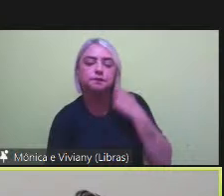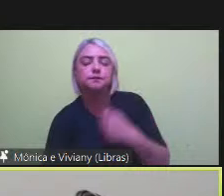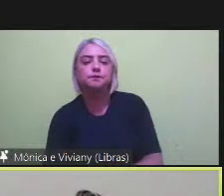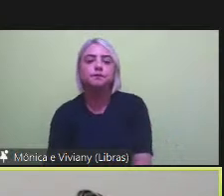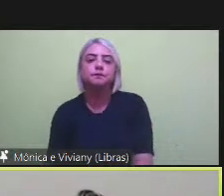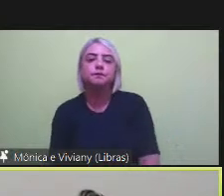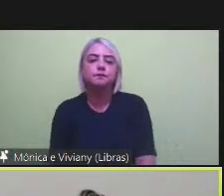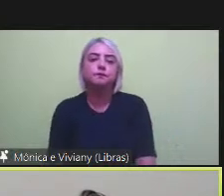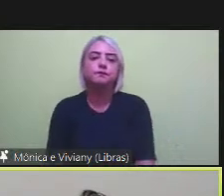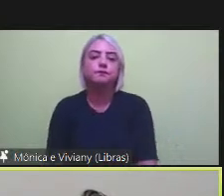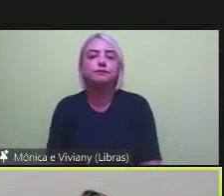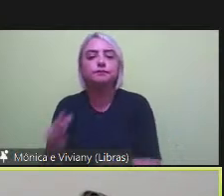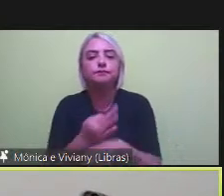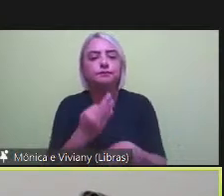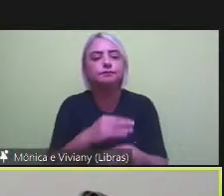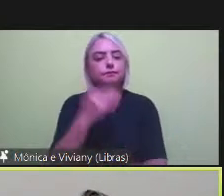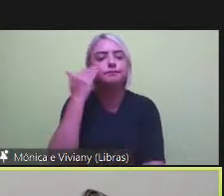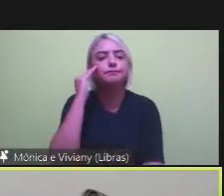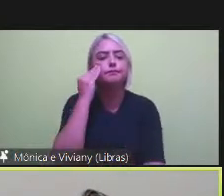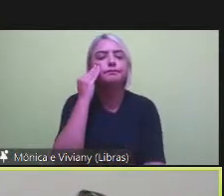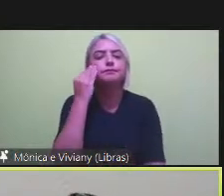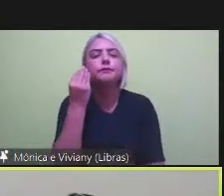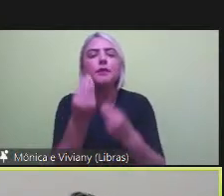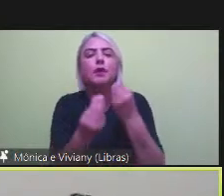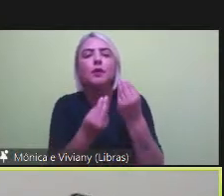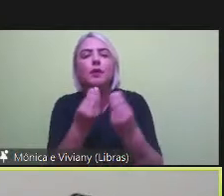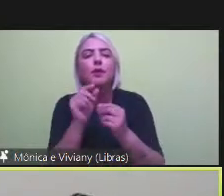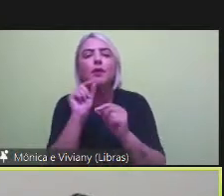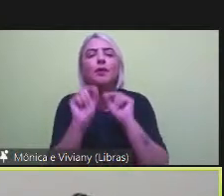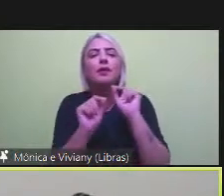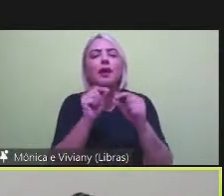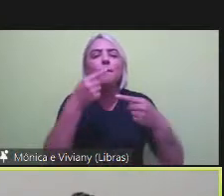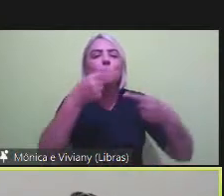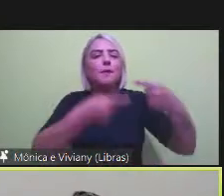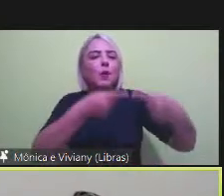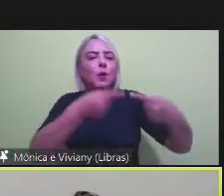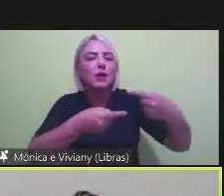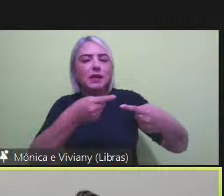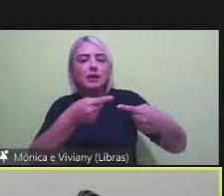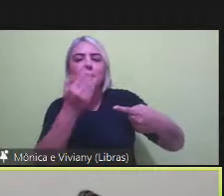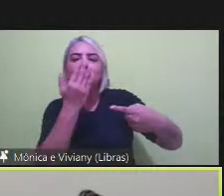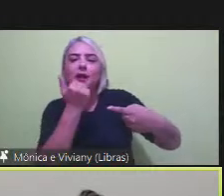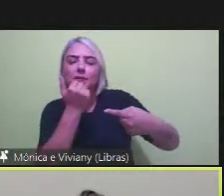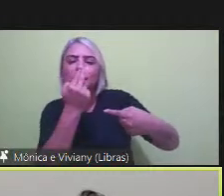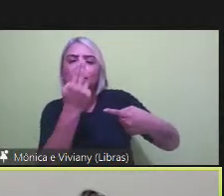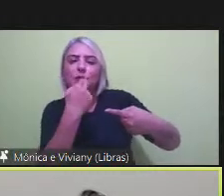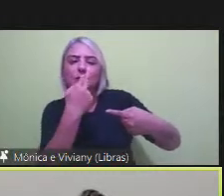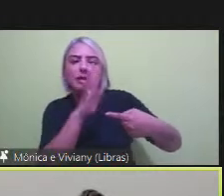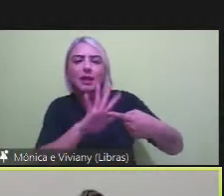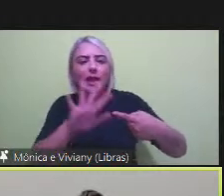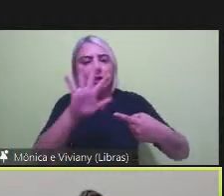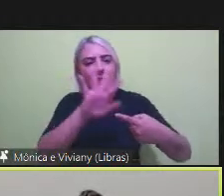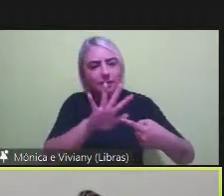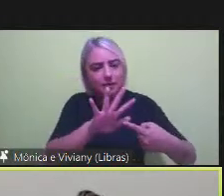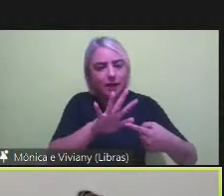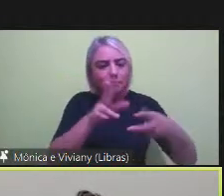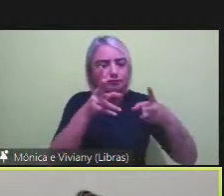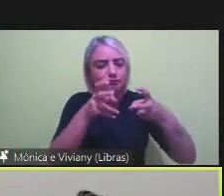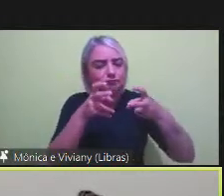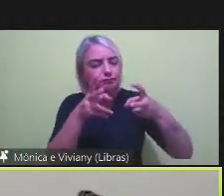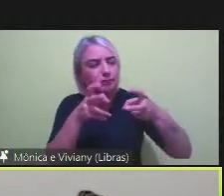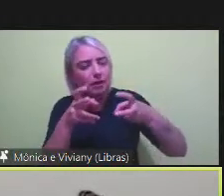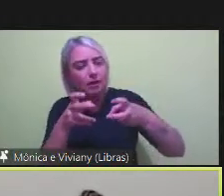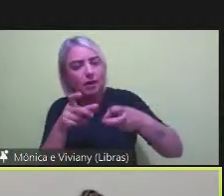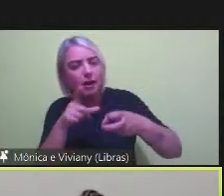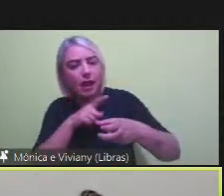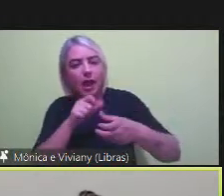next slide, it is shown, we try to understand a little bit what is a policy for food and nutrition. Then